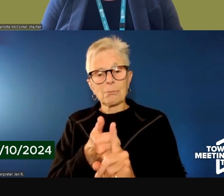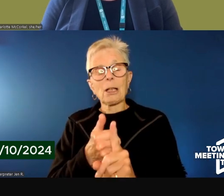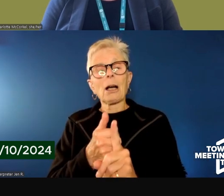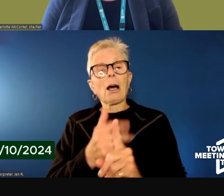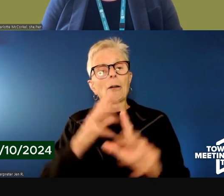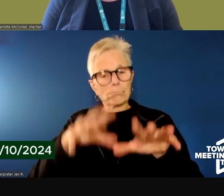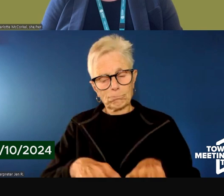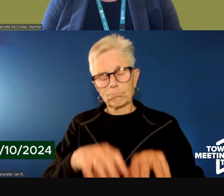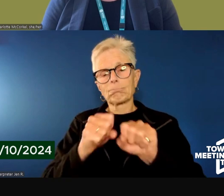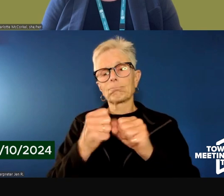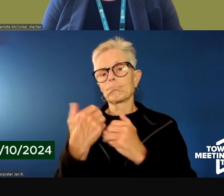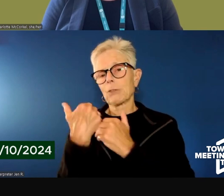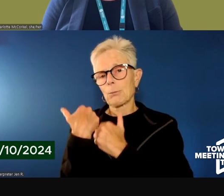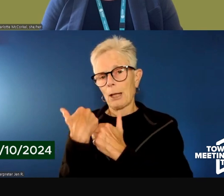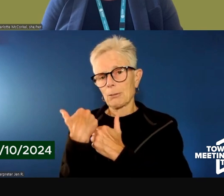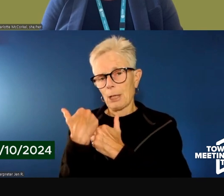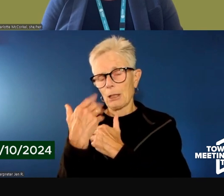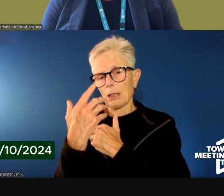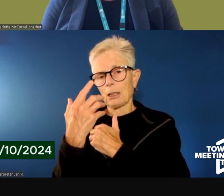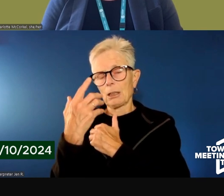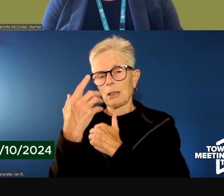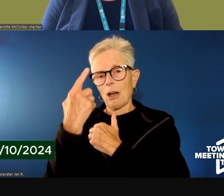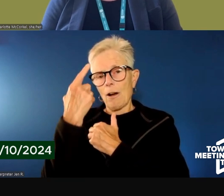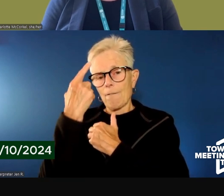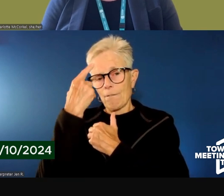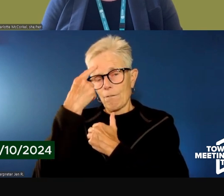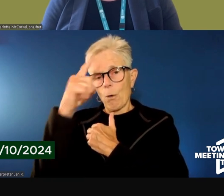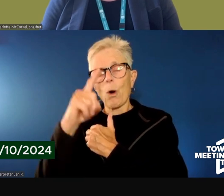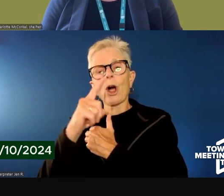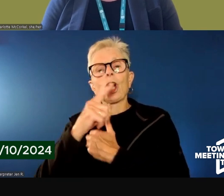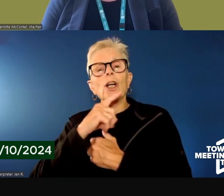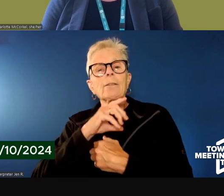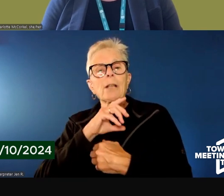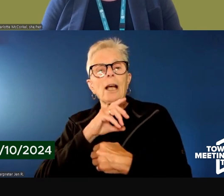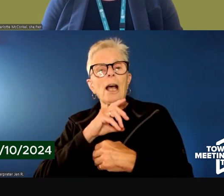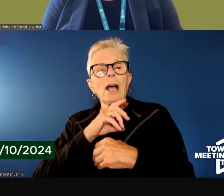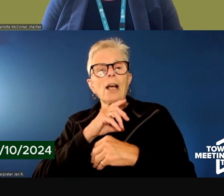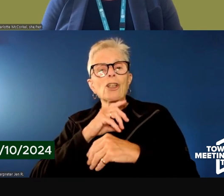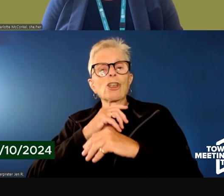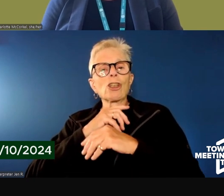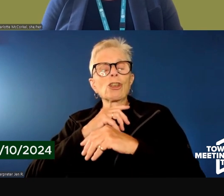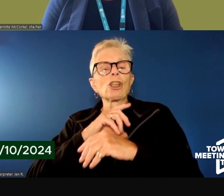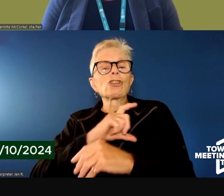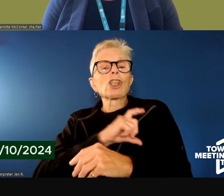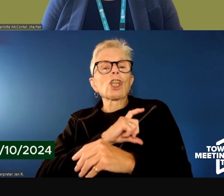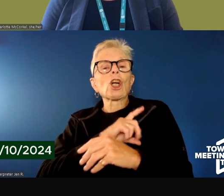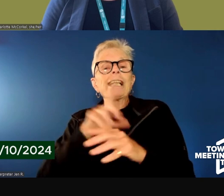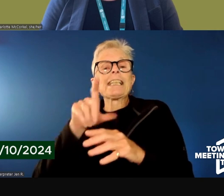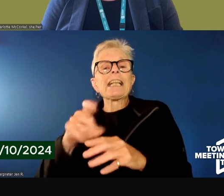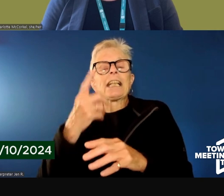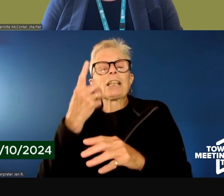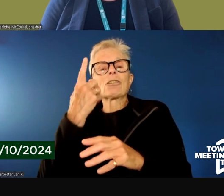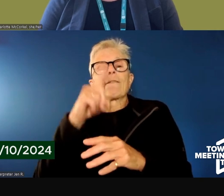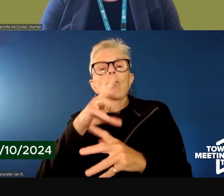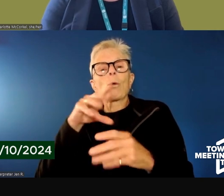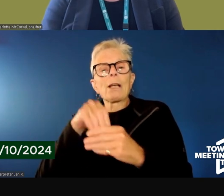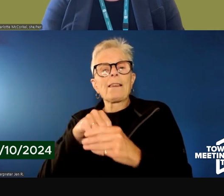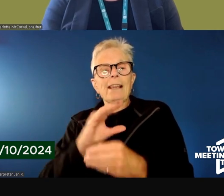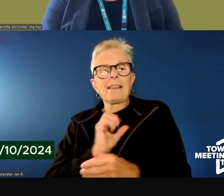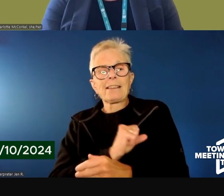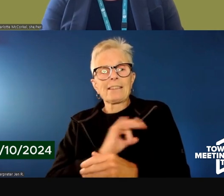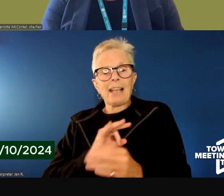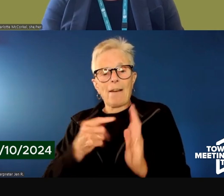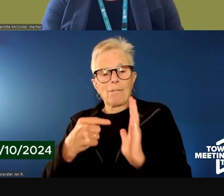responsibility for the needs, the security needs of the population within the staffing model. And